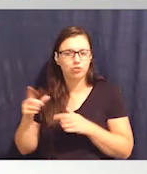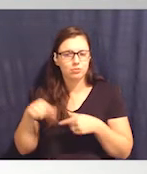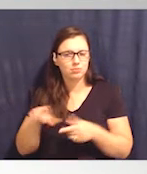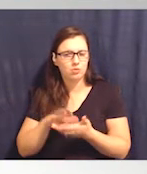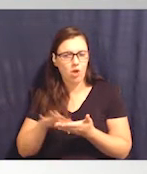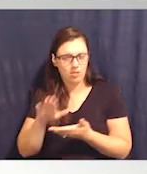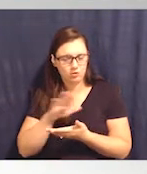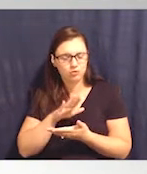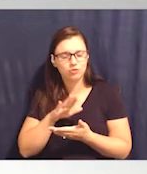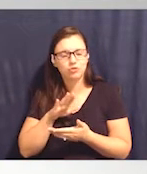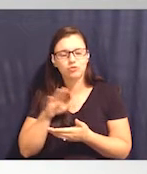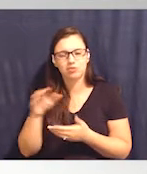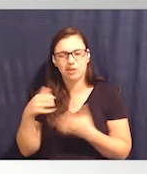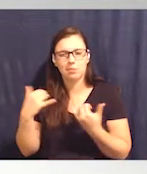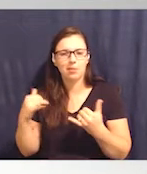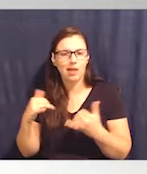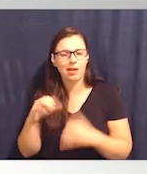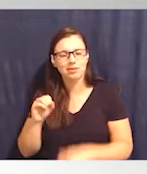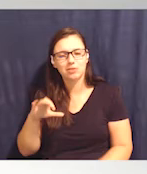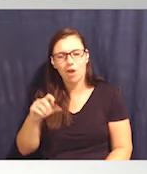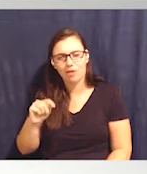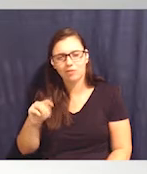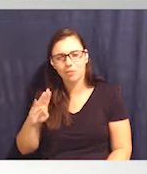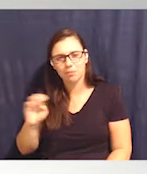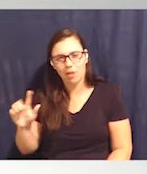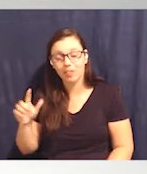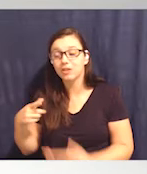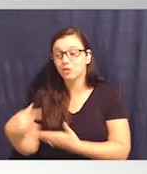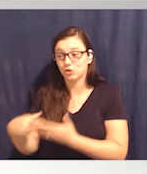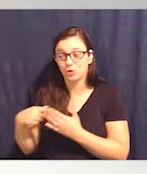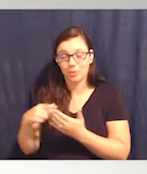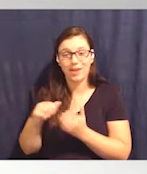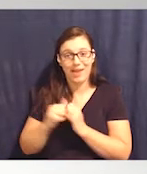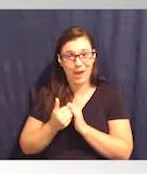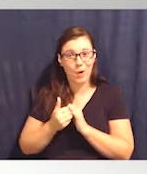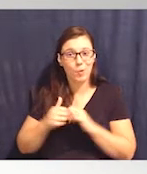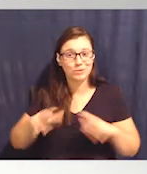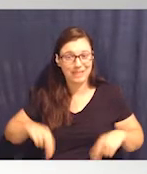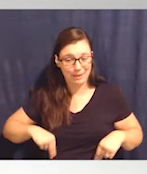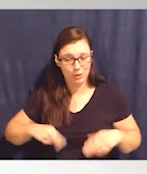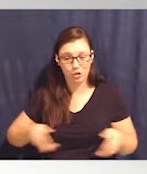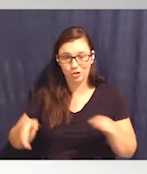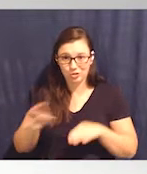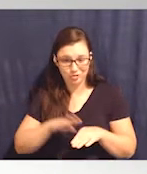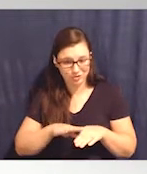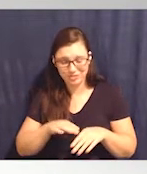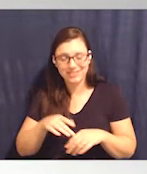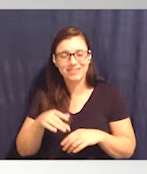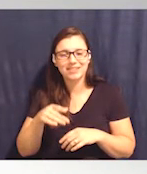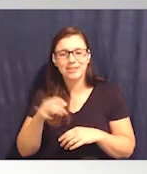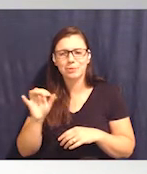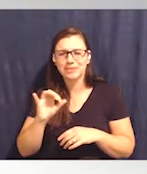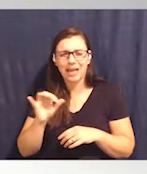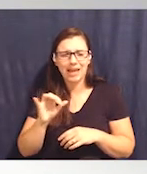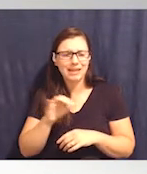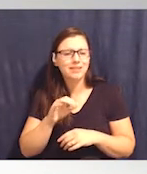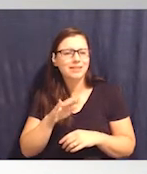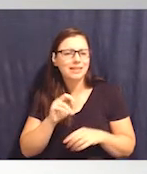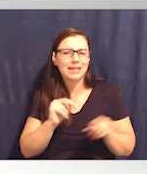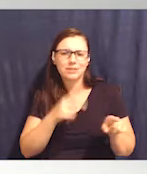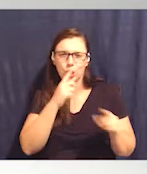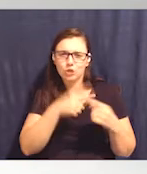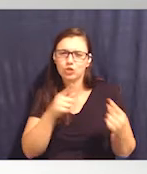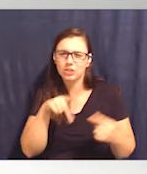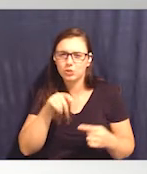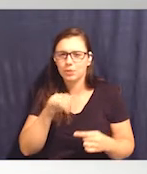me the softball method of folding a diaper, of putting a diaper on, which was like, Ian was allergic to the Pampers, so we had to use real diapers. But it was